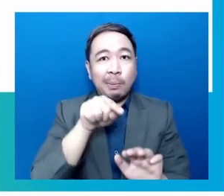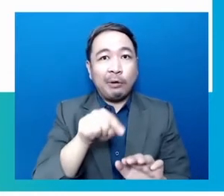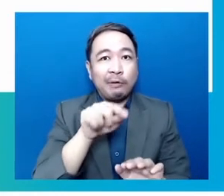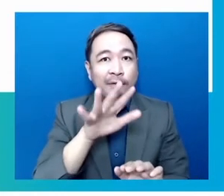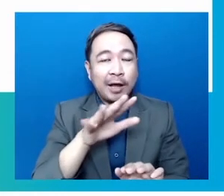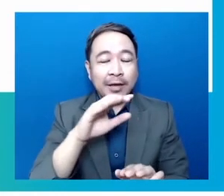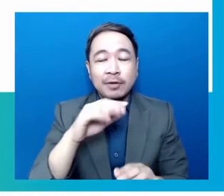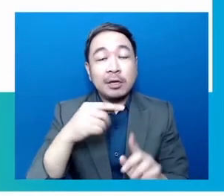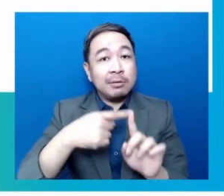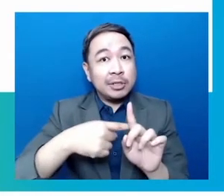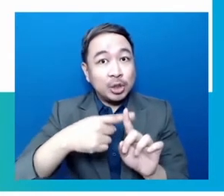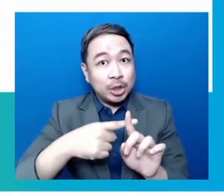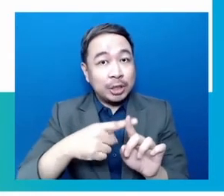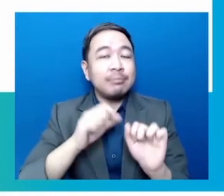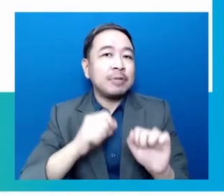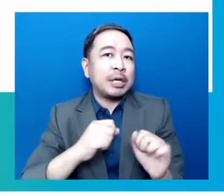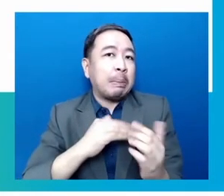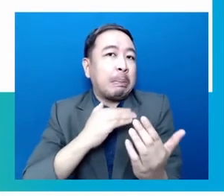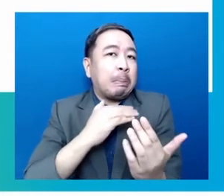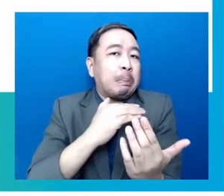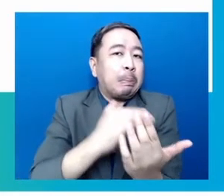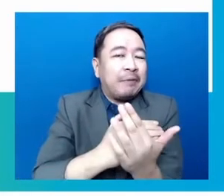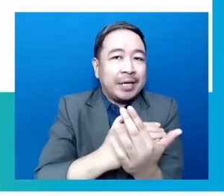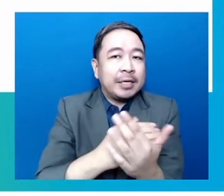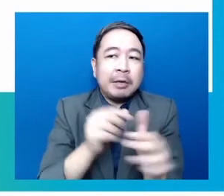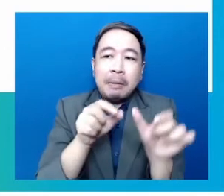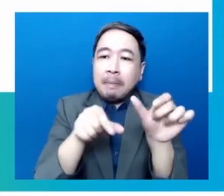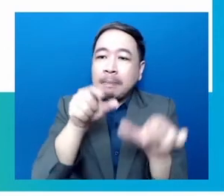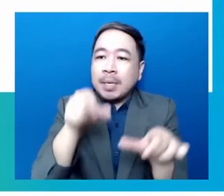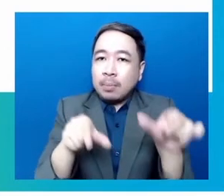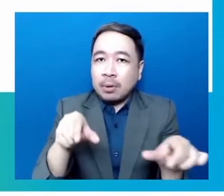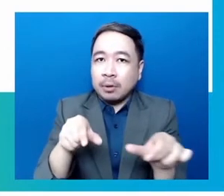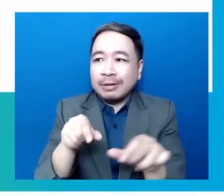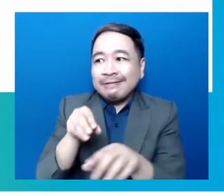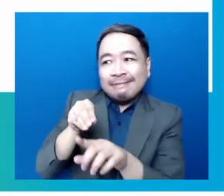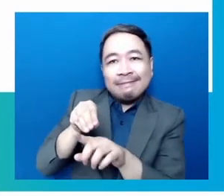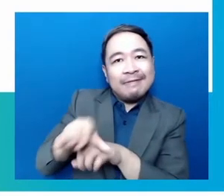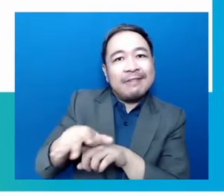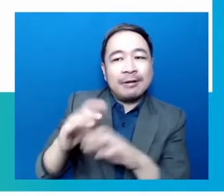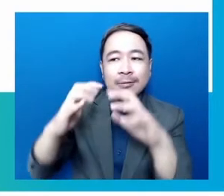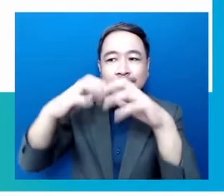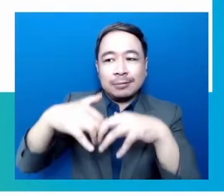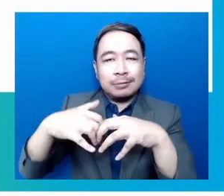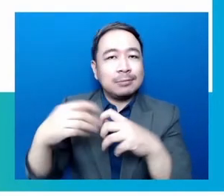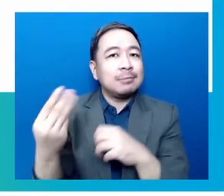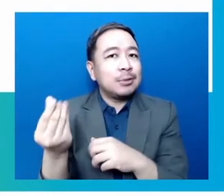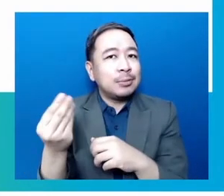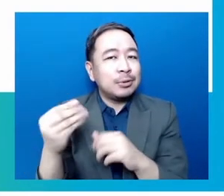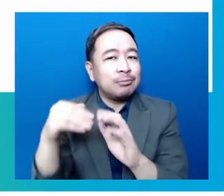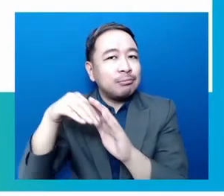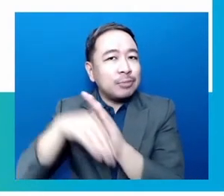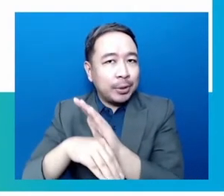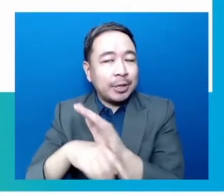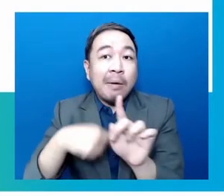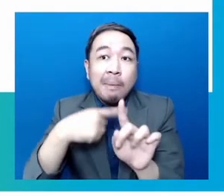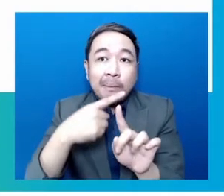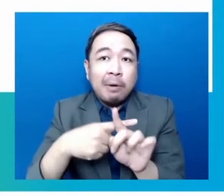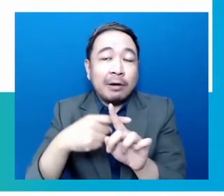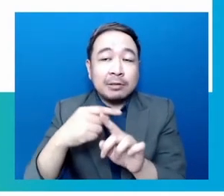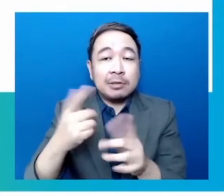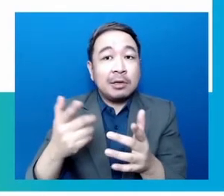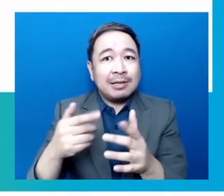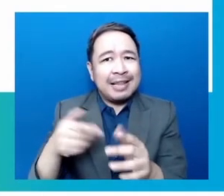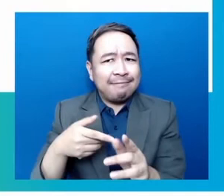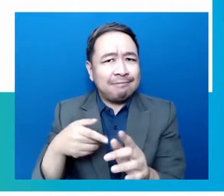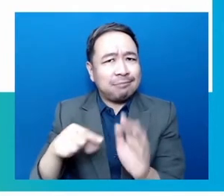can prevent millions of people from falling into poverty and suffering from climate impacts, especially in climate vulnerable DMCs